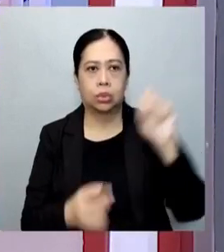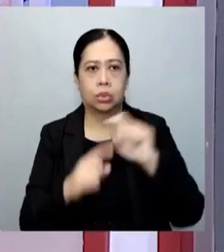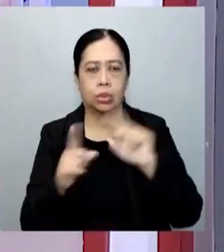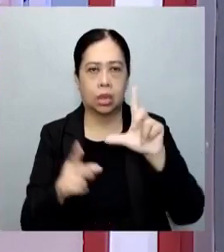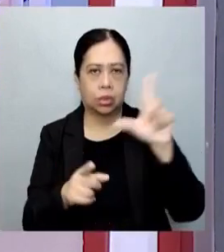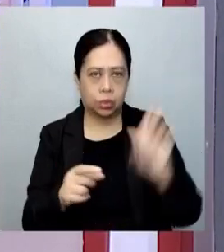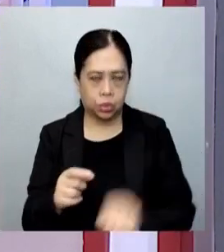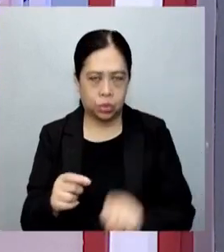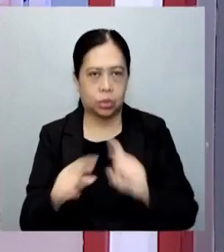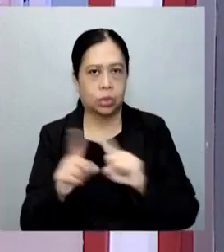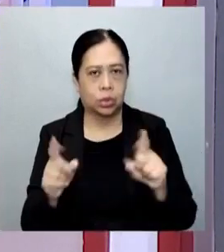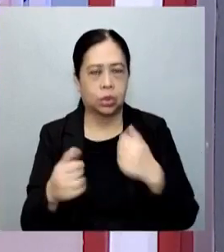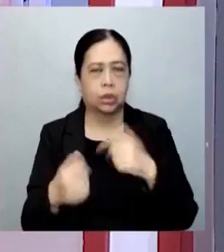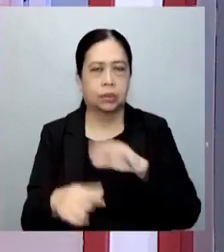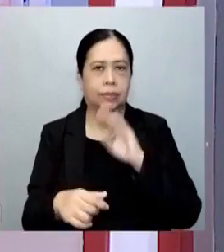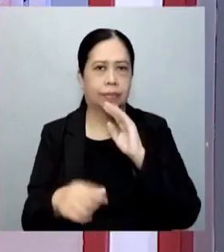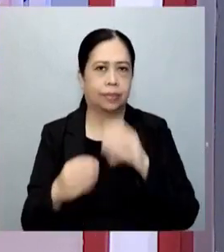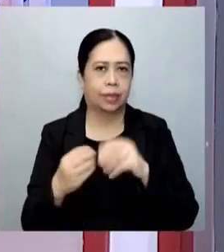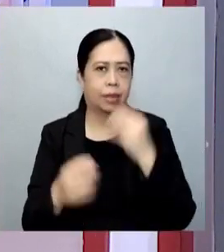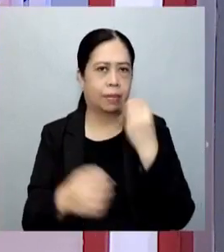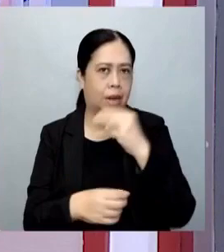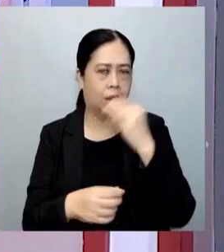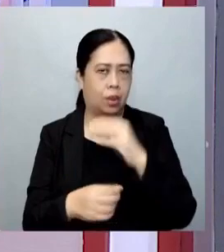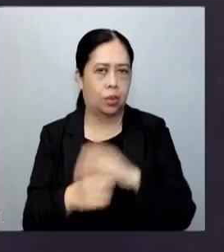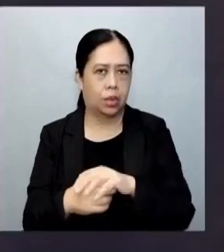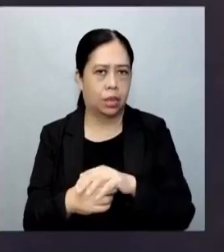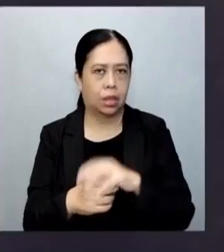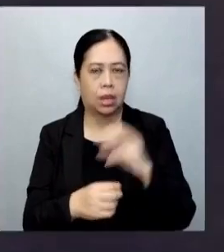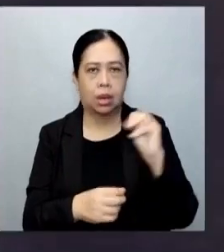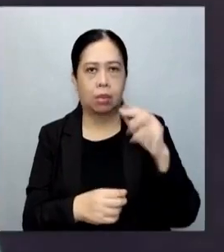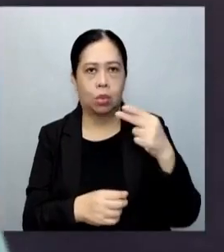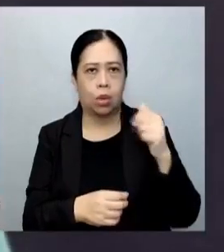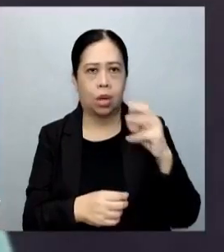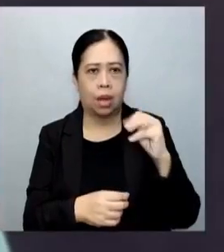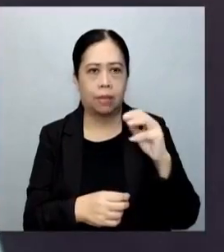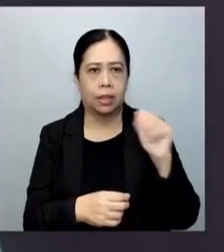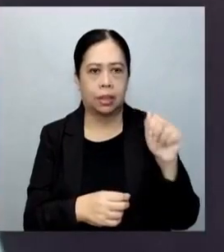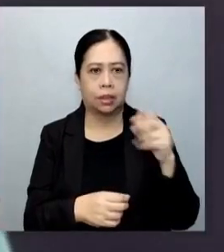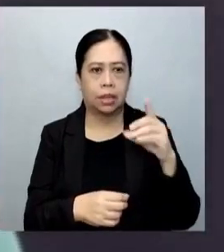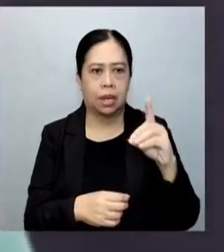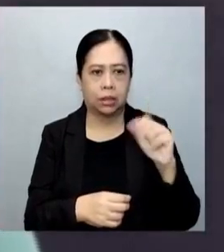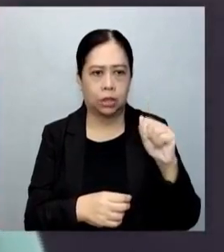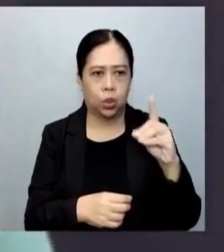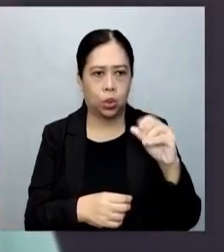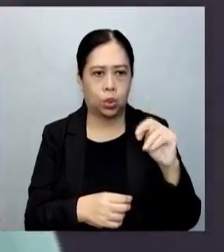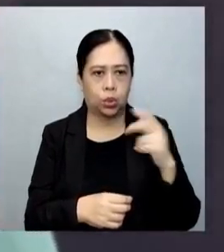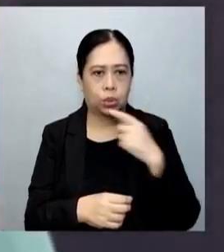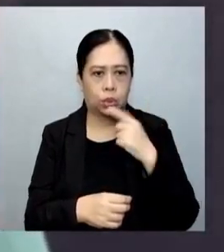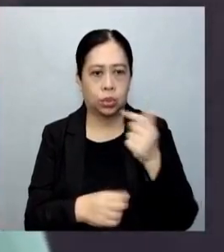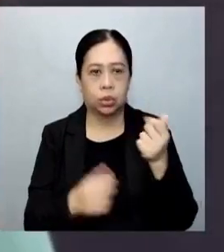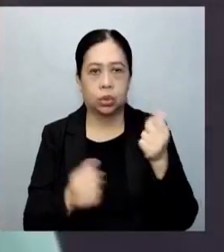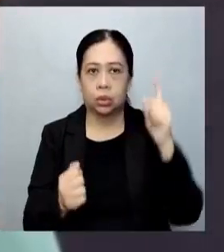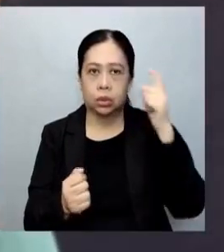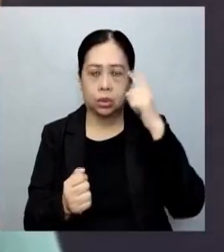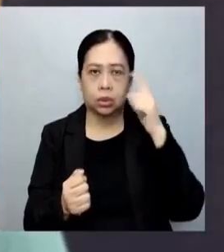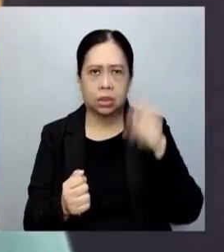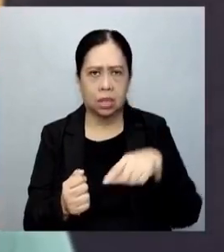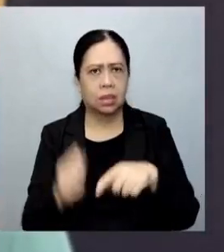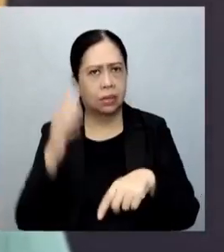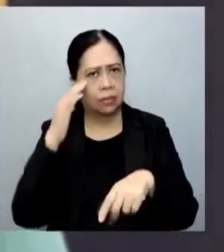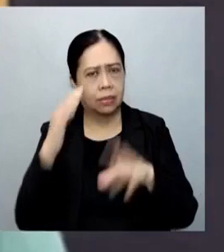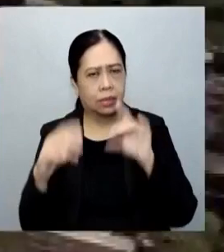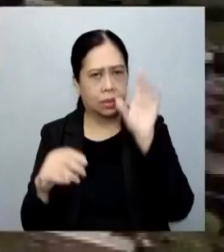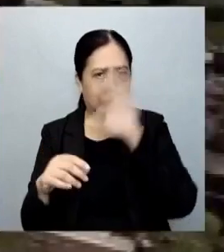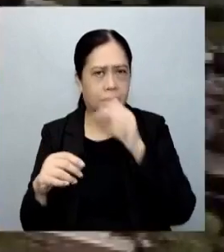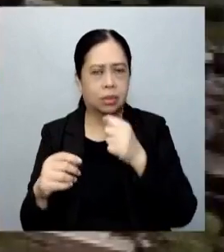to rehabilitate Marawi. Muhammad Khalid Rakin Adyong says the administration should have already found shelter for